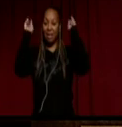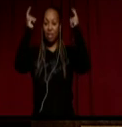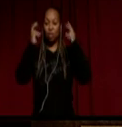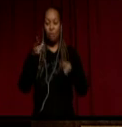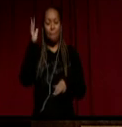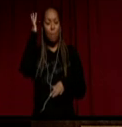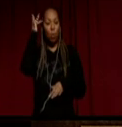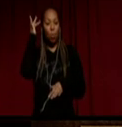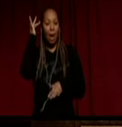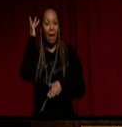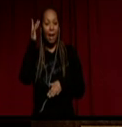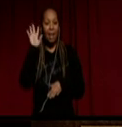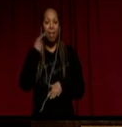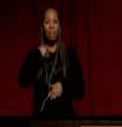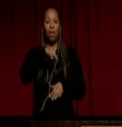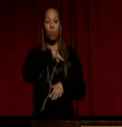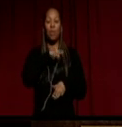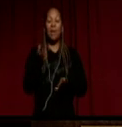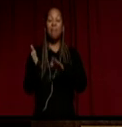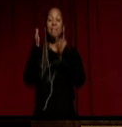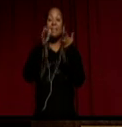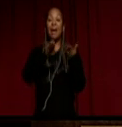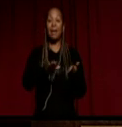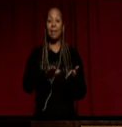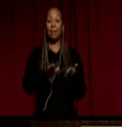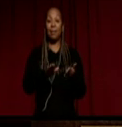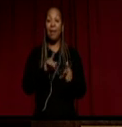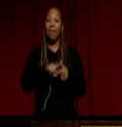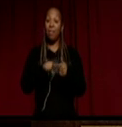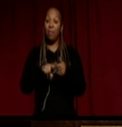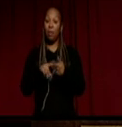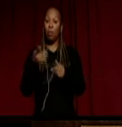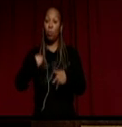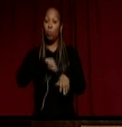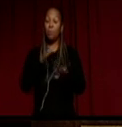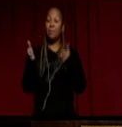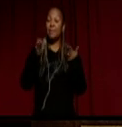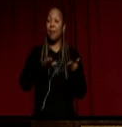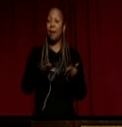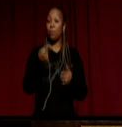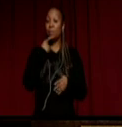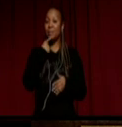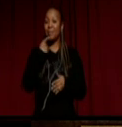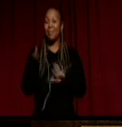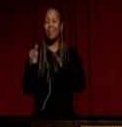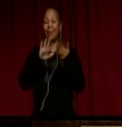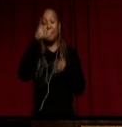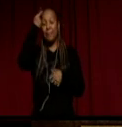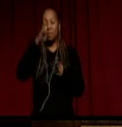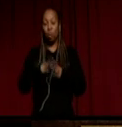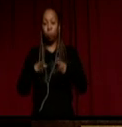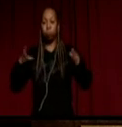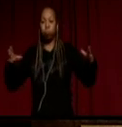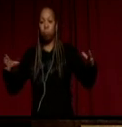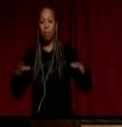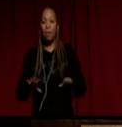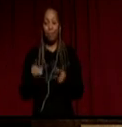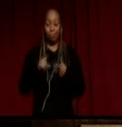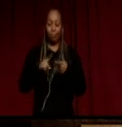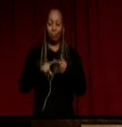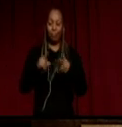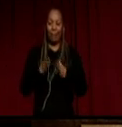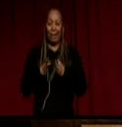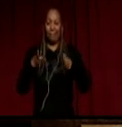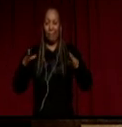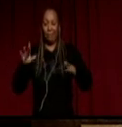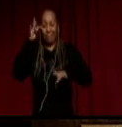why is it that we are dying, and then when we die, we say, well, they died because they're obese and because they have high blood